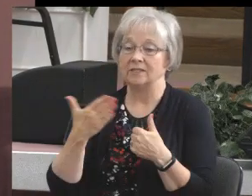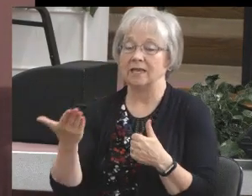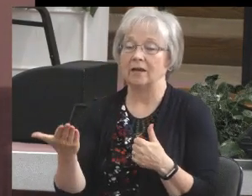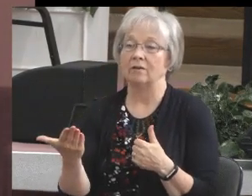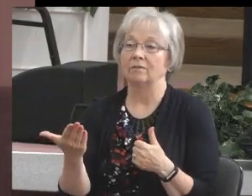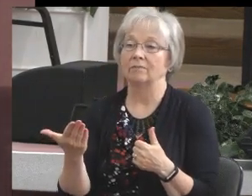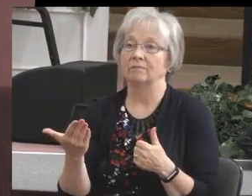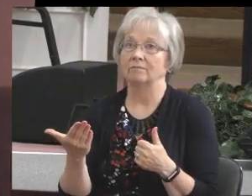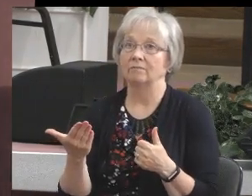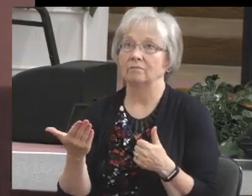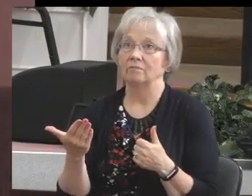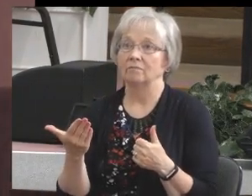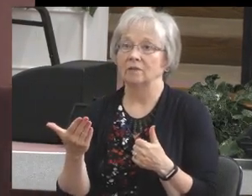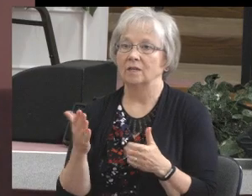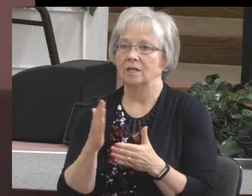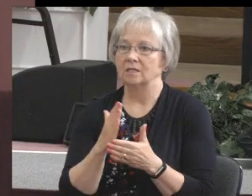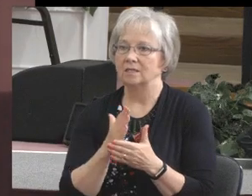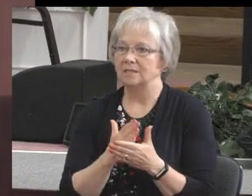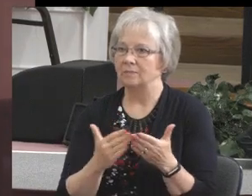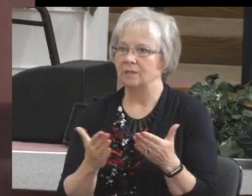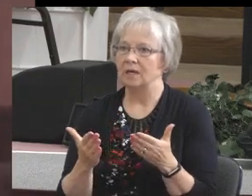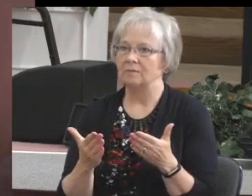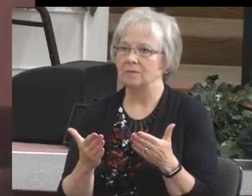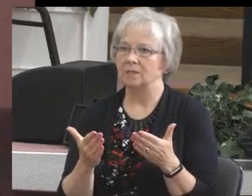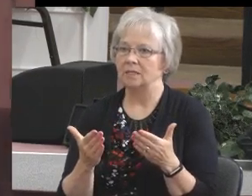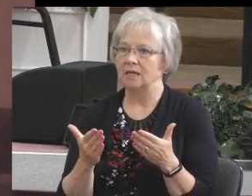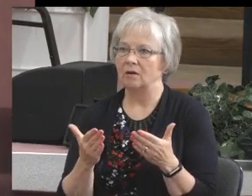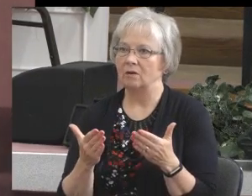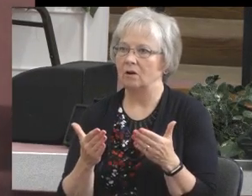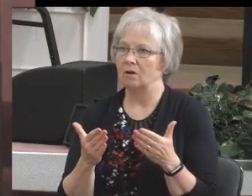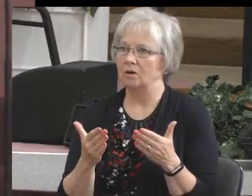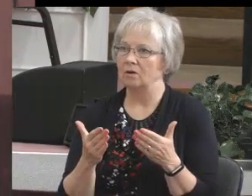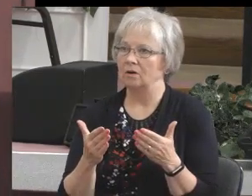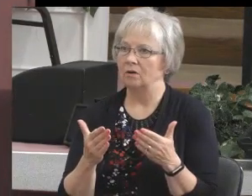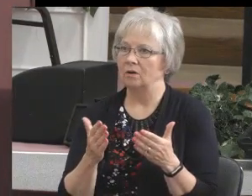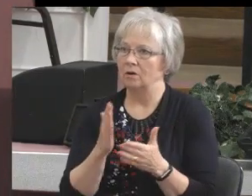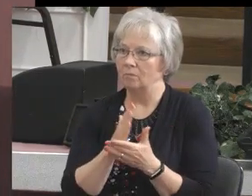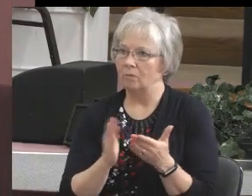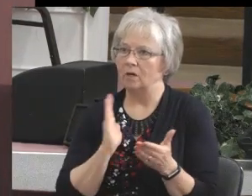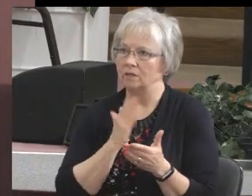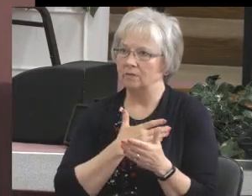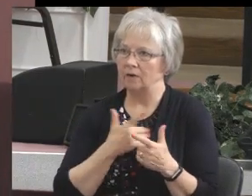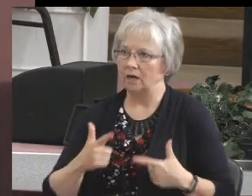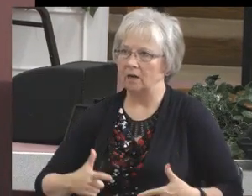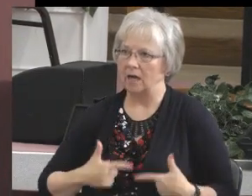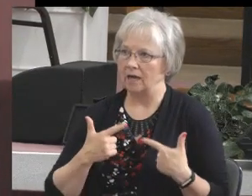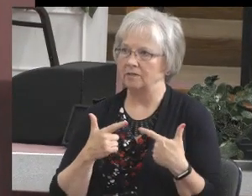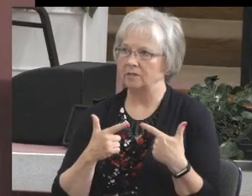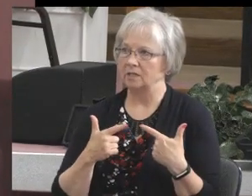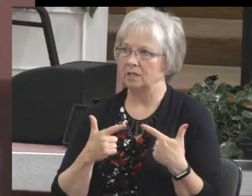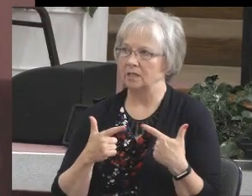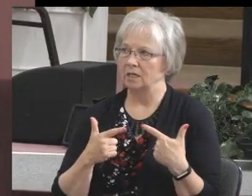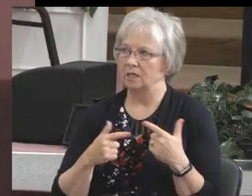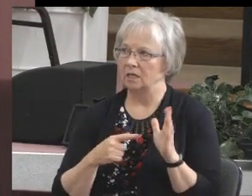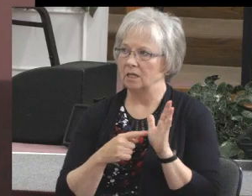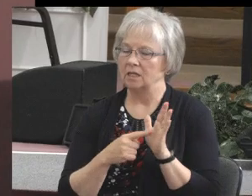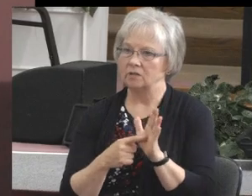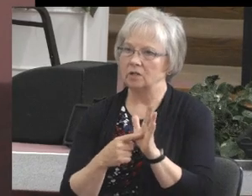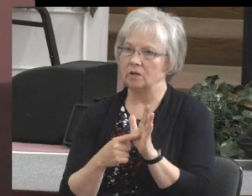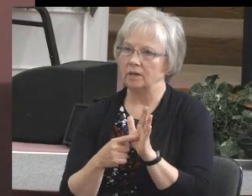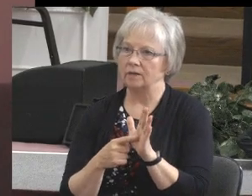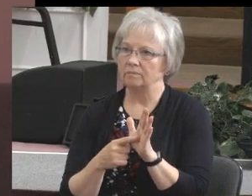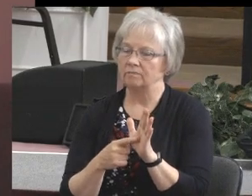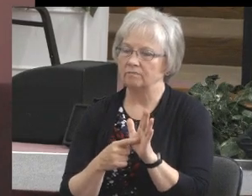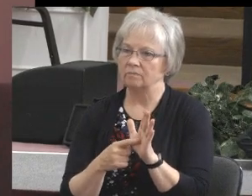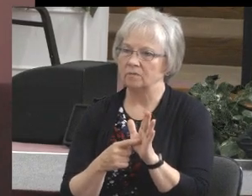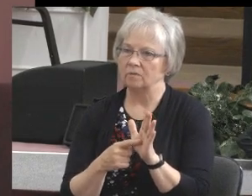Sometimes there are aspects of our lives that are symbolic representations. Even